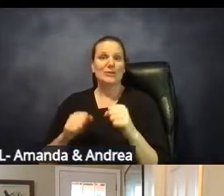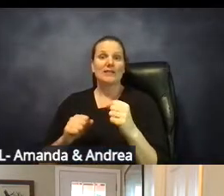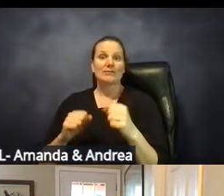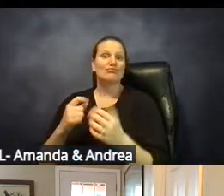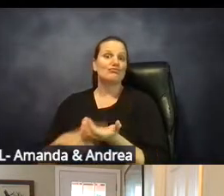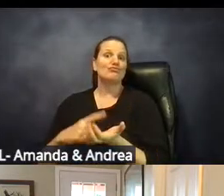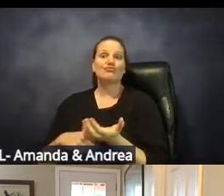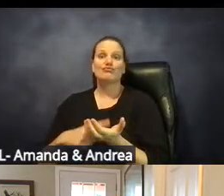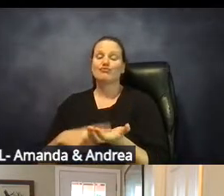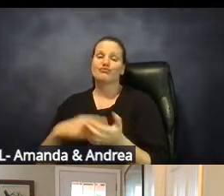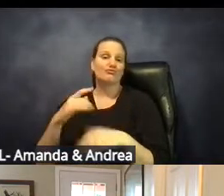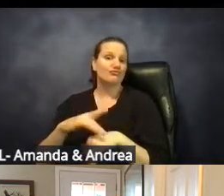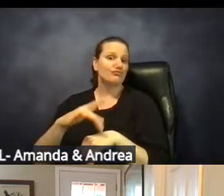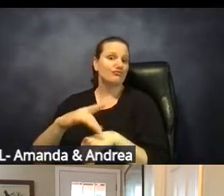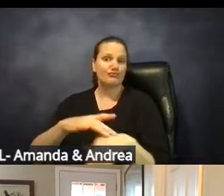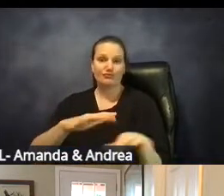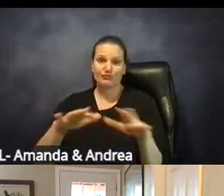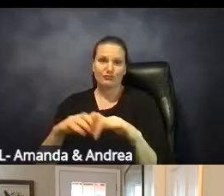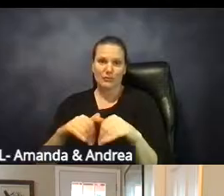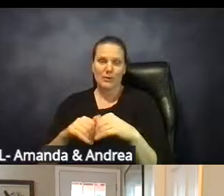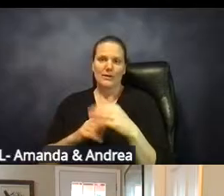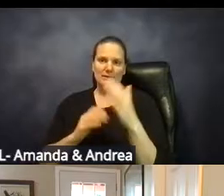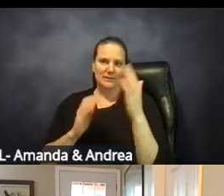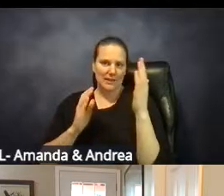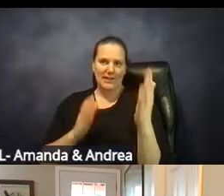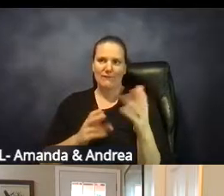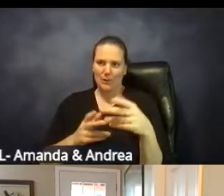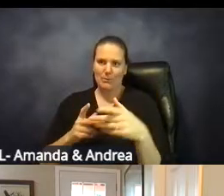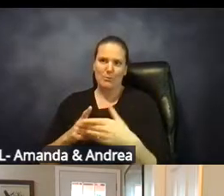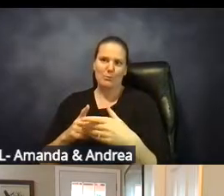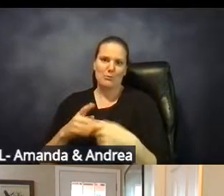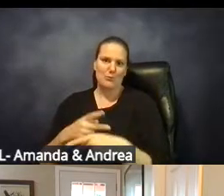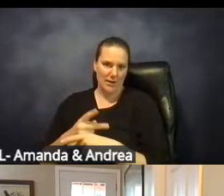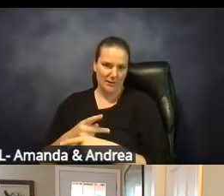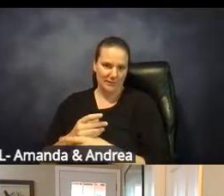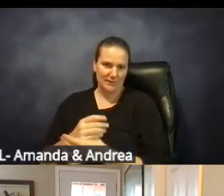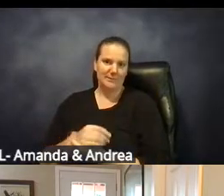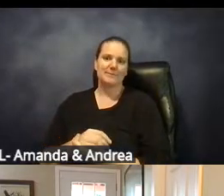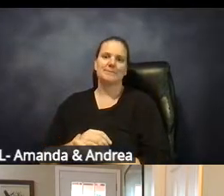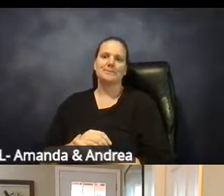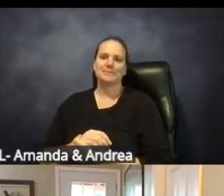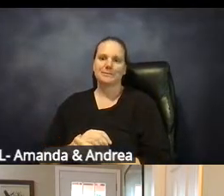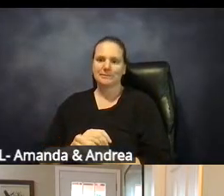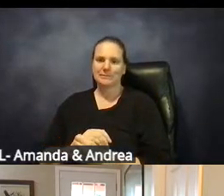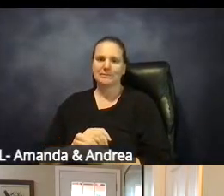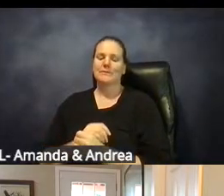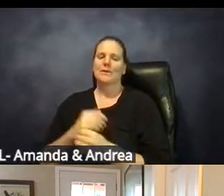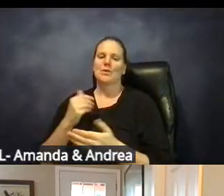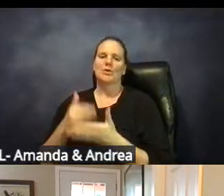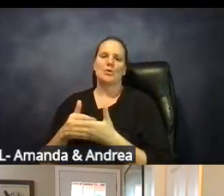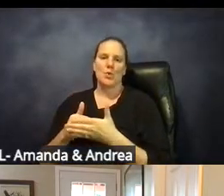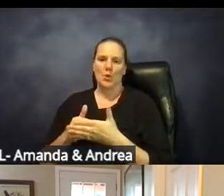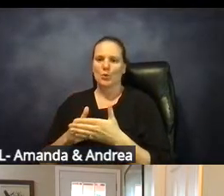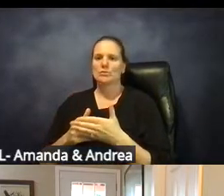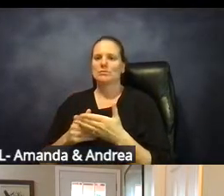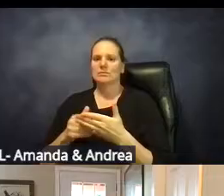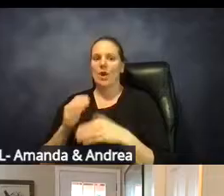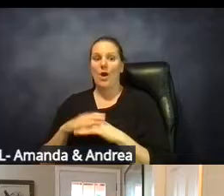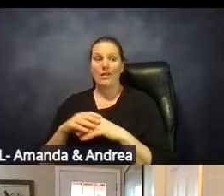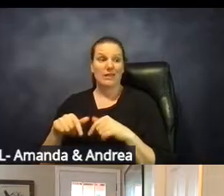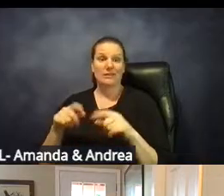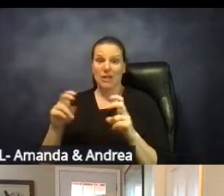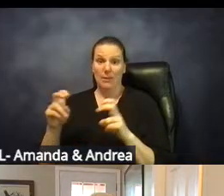in that we are delivering a product in the near term on this